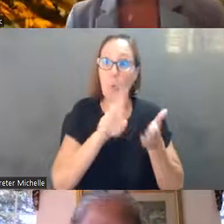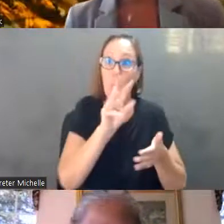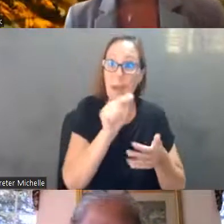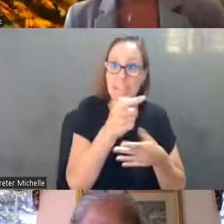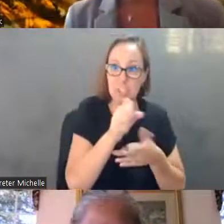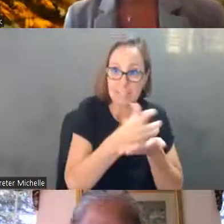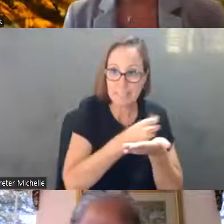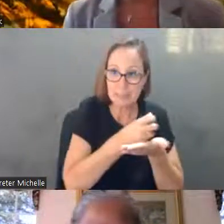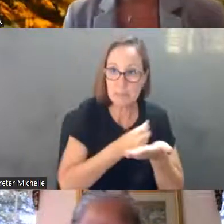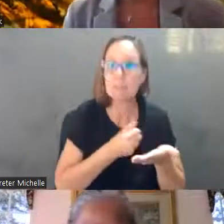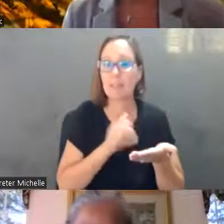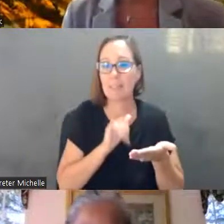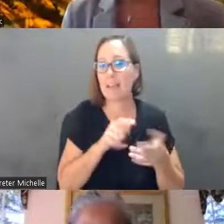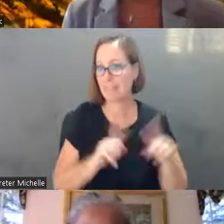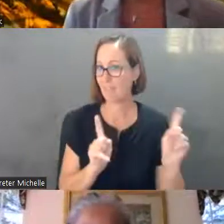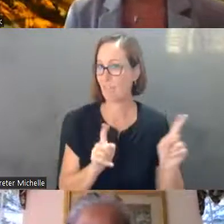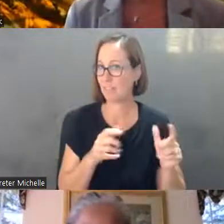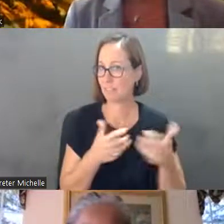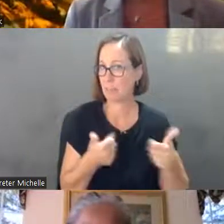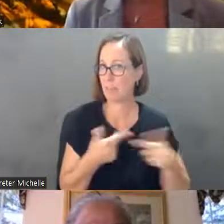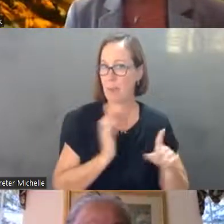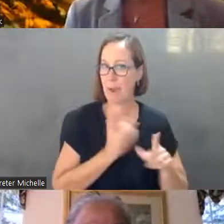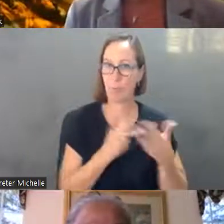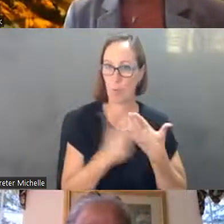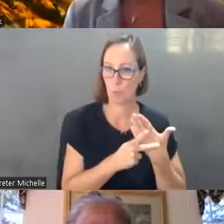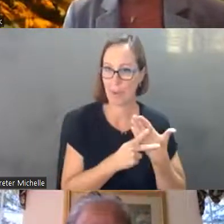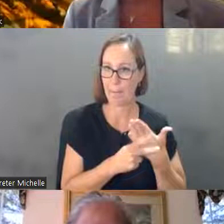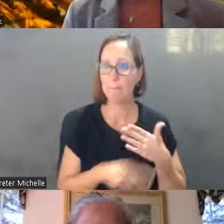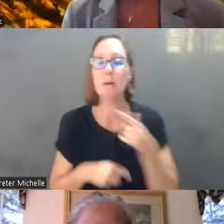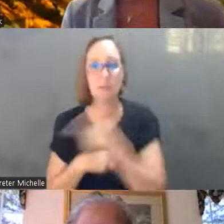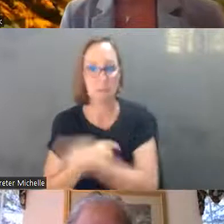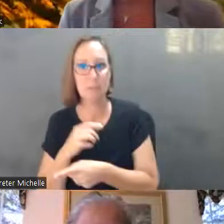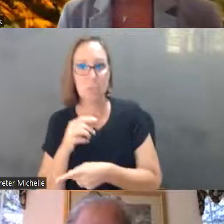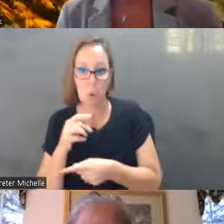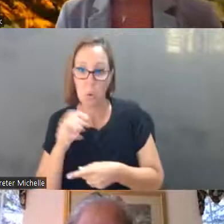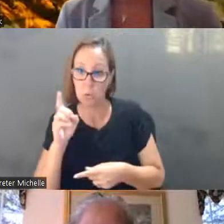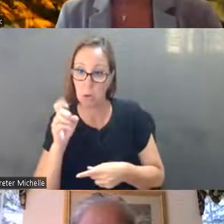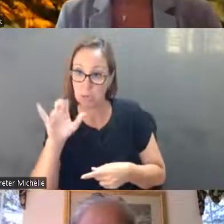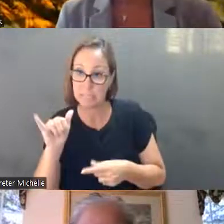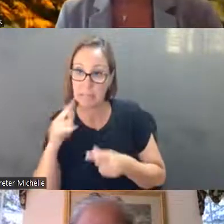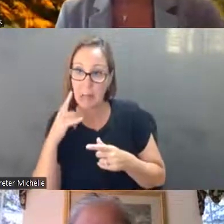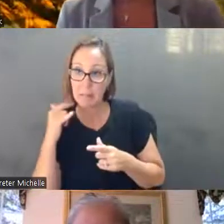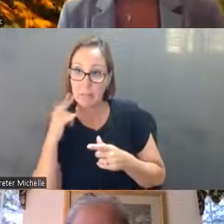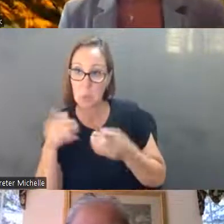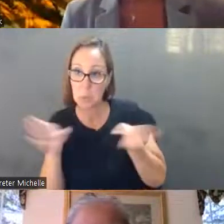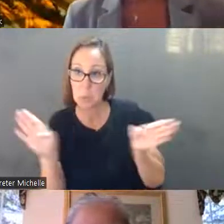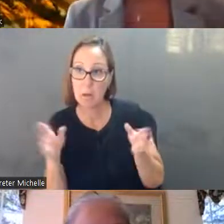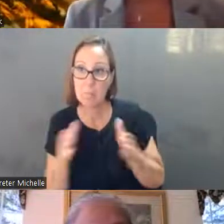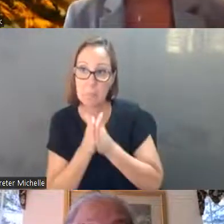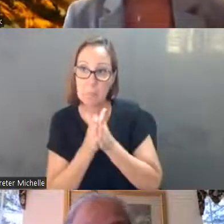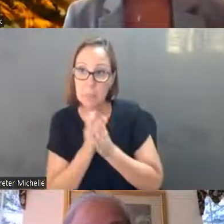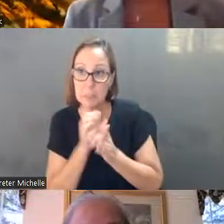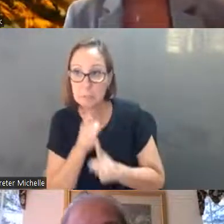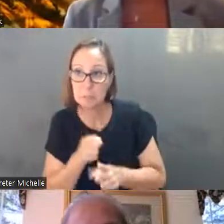I'll pass it to Darcy to maybe talk about some of the other initiatives in California. Right, great. Thank you,